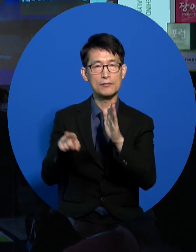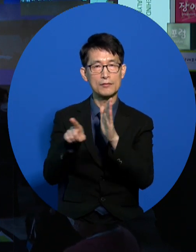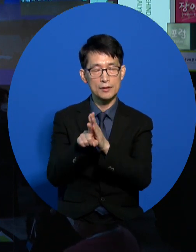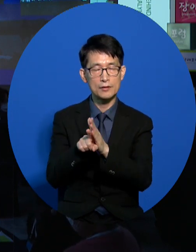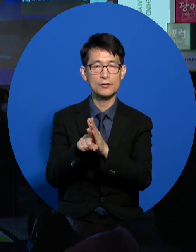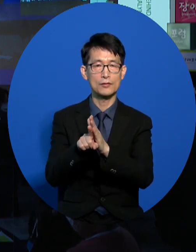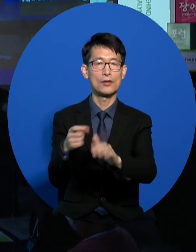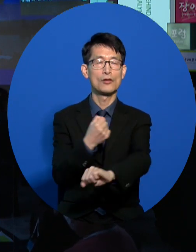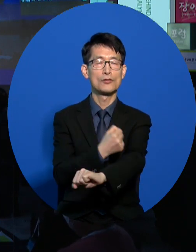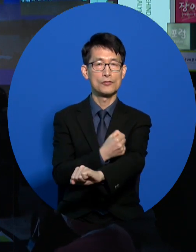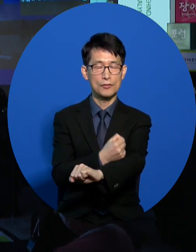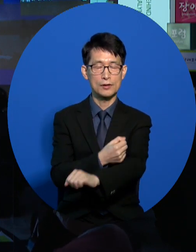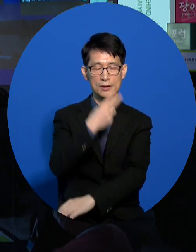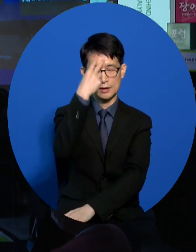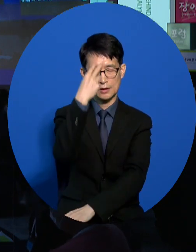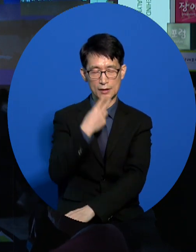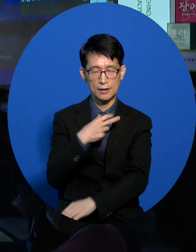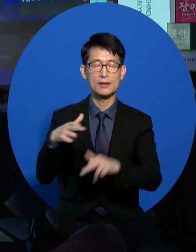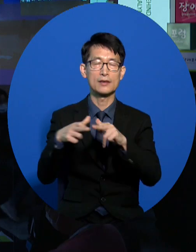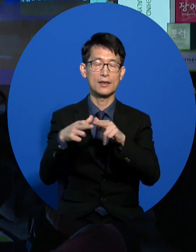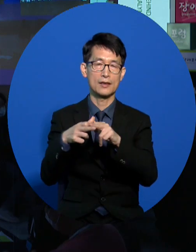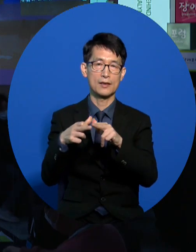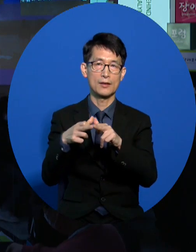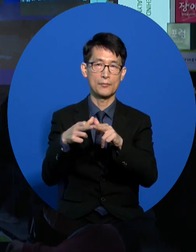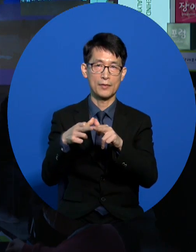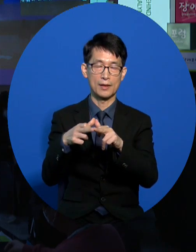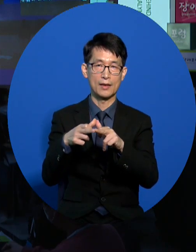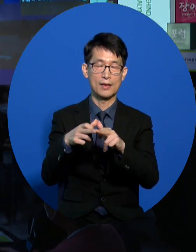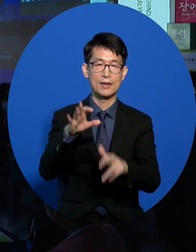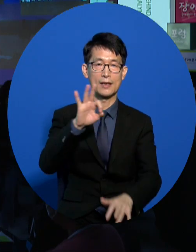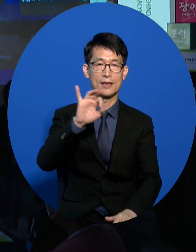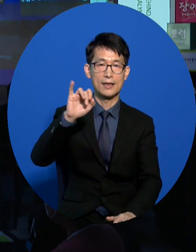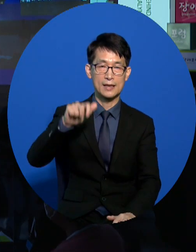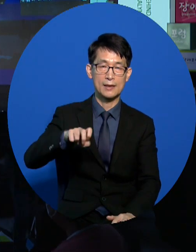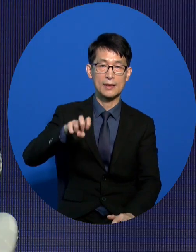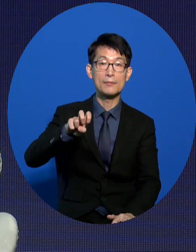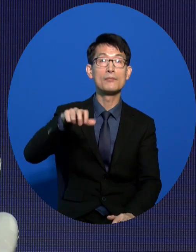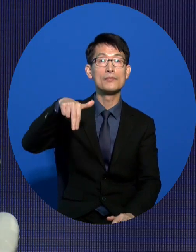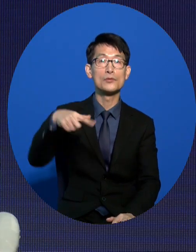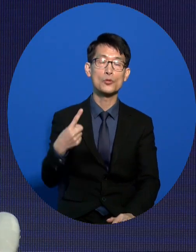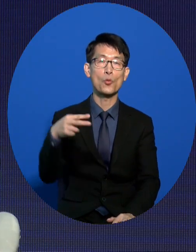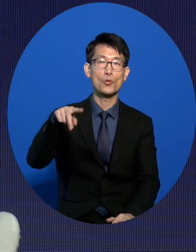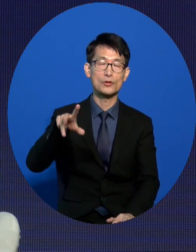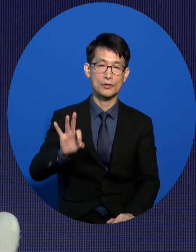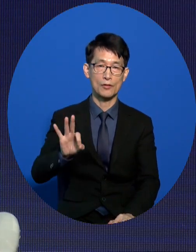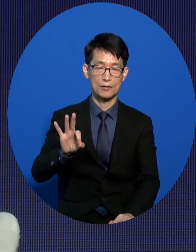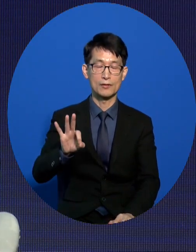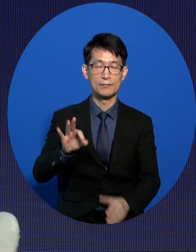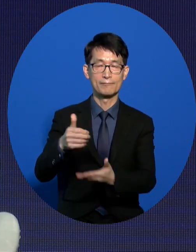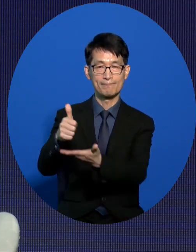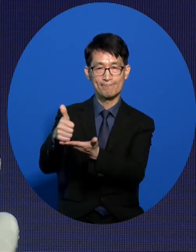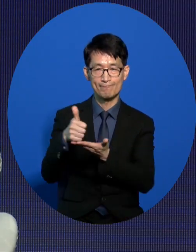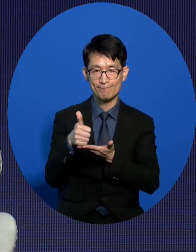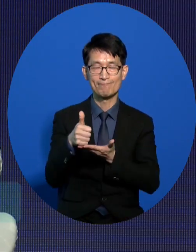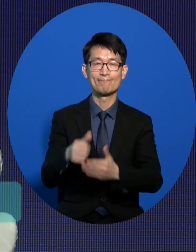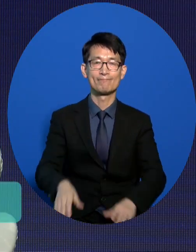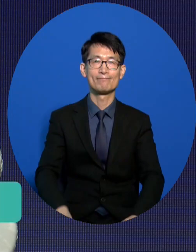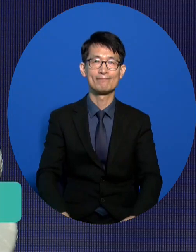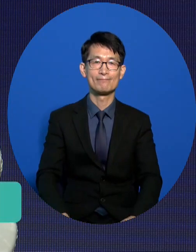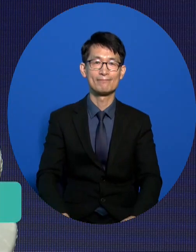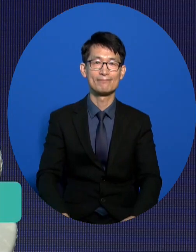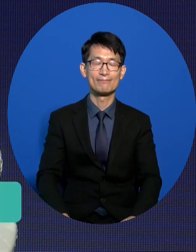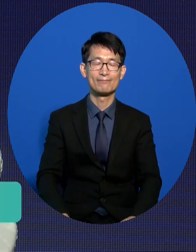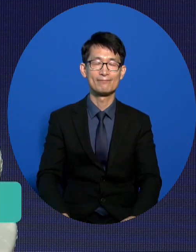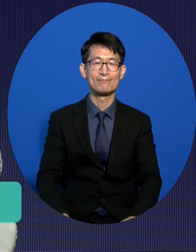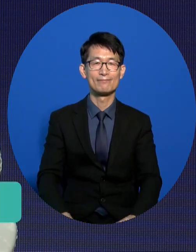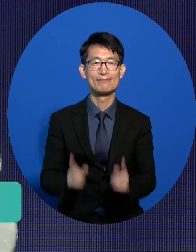right to mobility of persons with disabilities. He is chairman Im Jo-sung of the Gangwon Urban Disability Association. Yes,